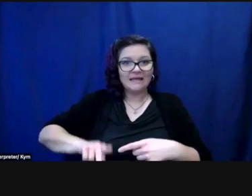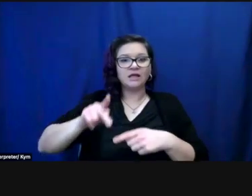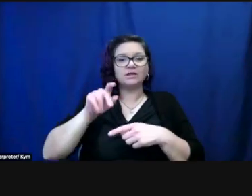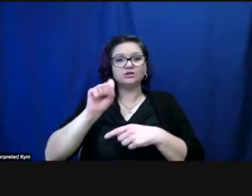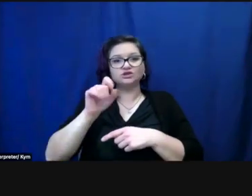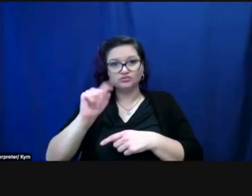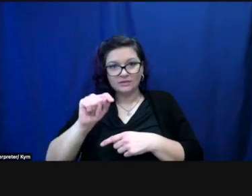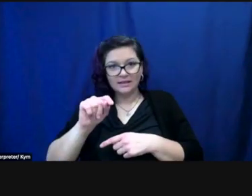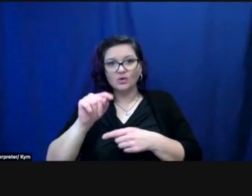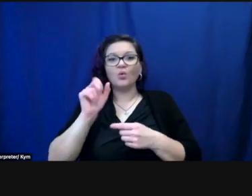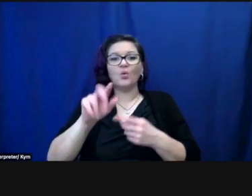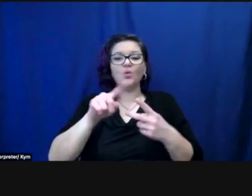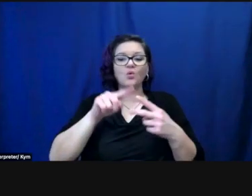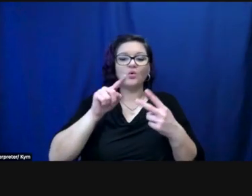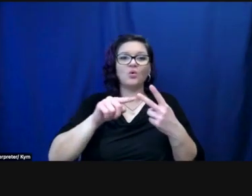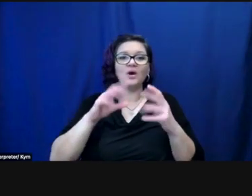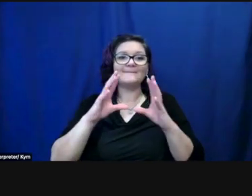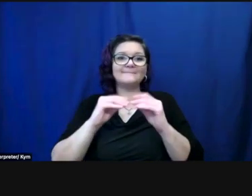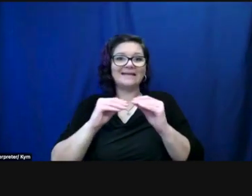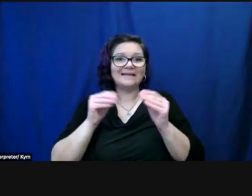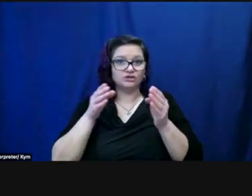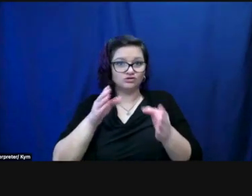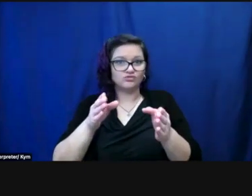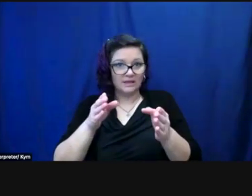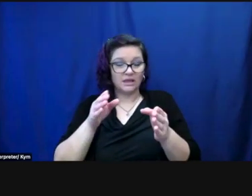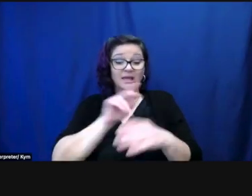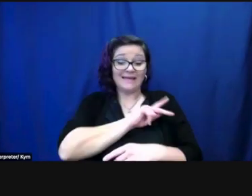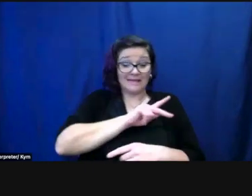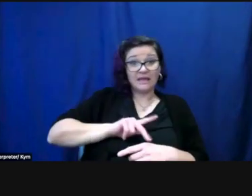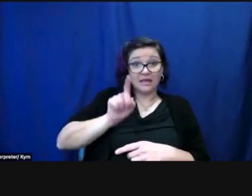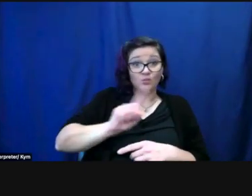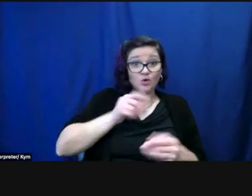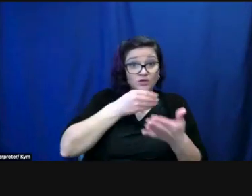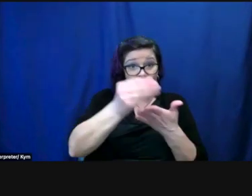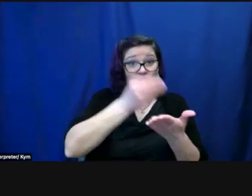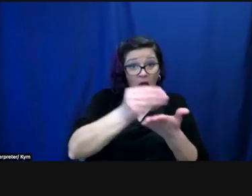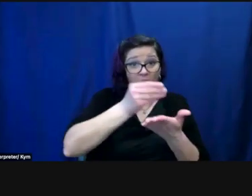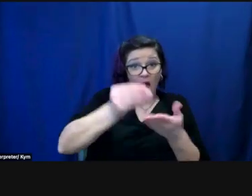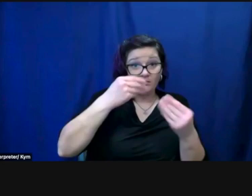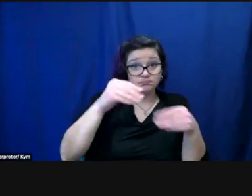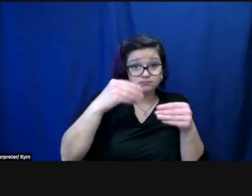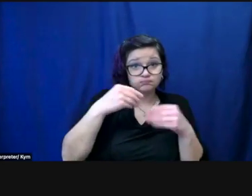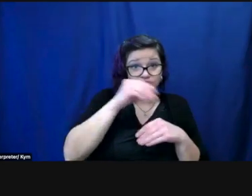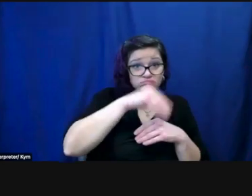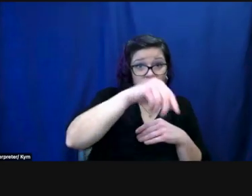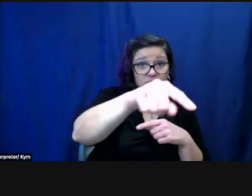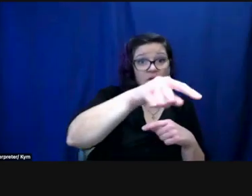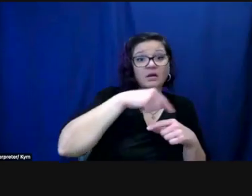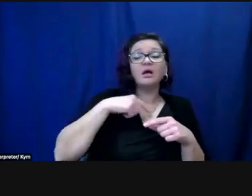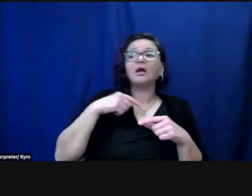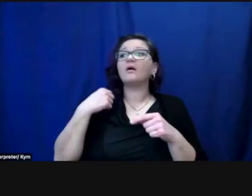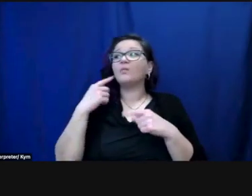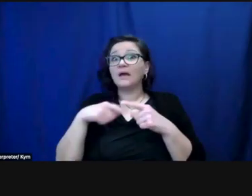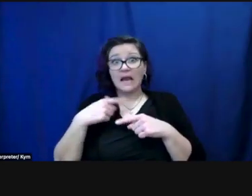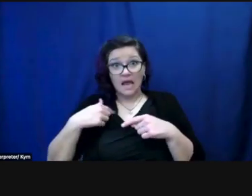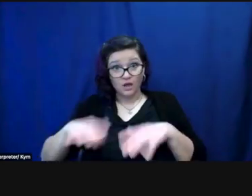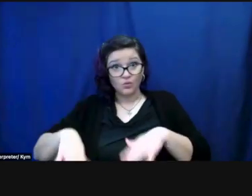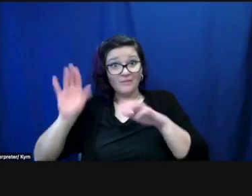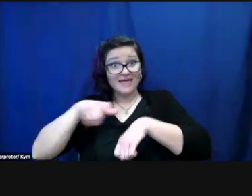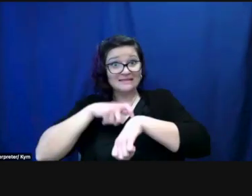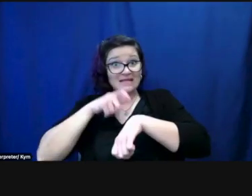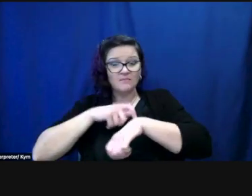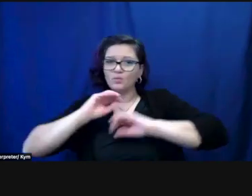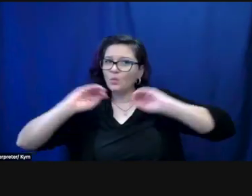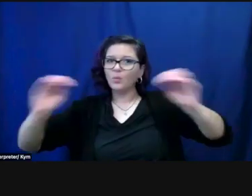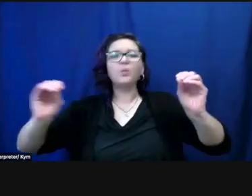on King Street would be our main shopping area. And at that time when I grew up, there were no